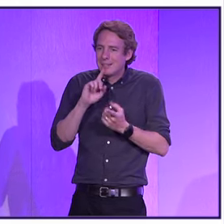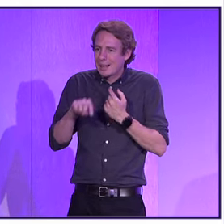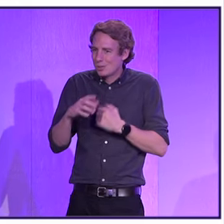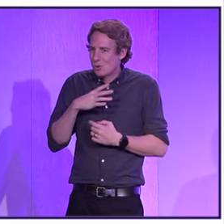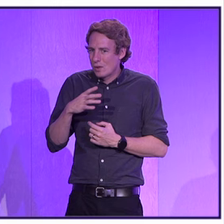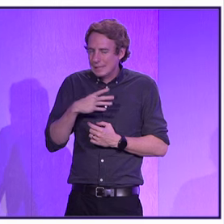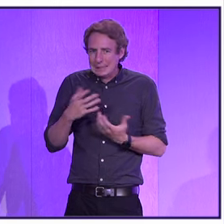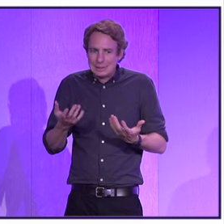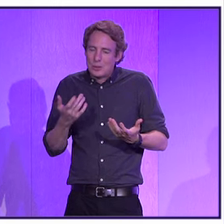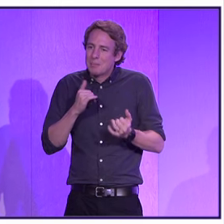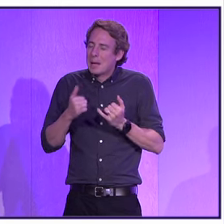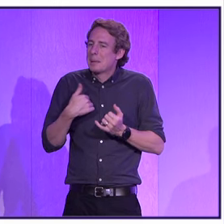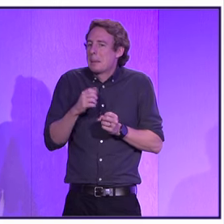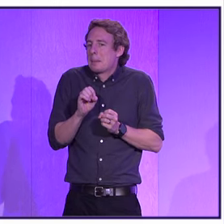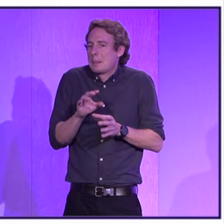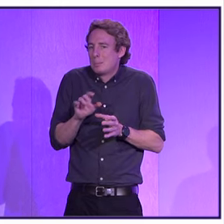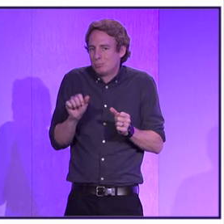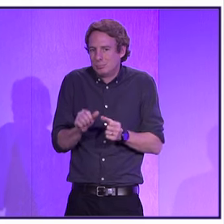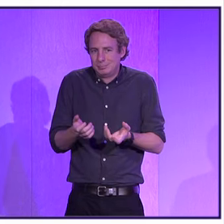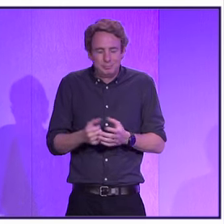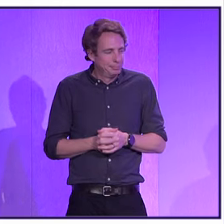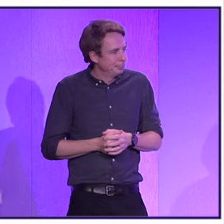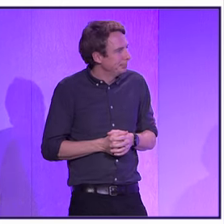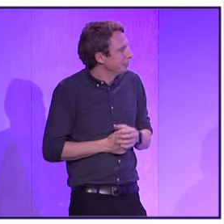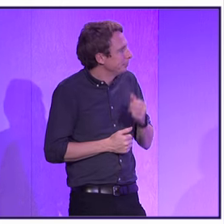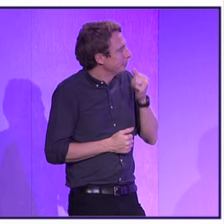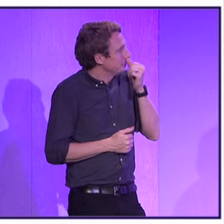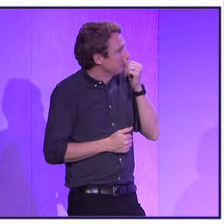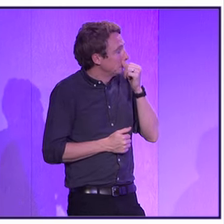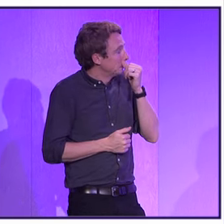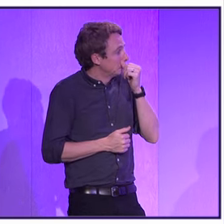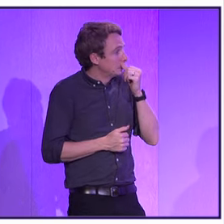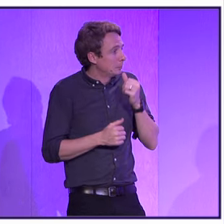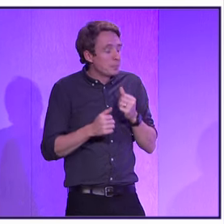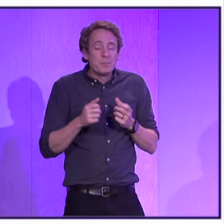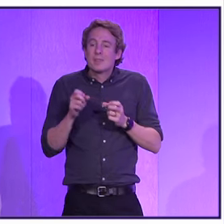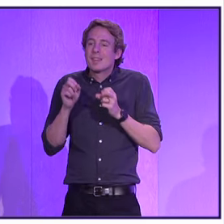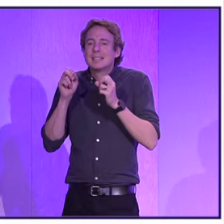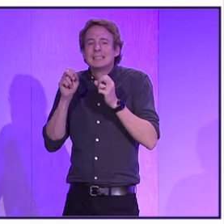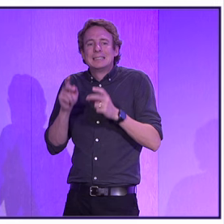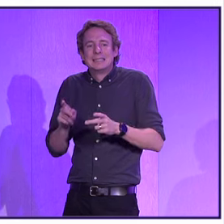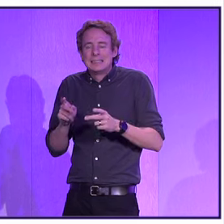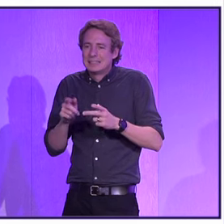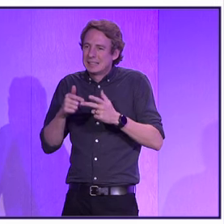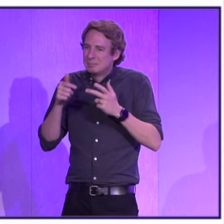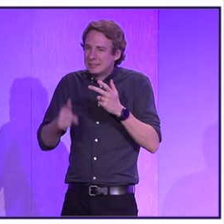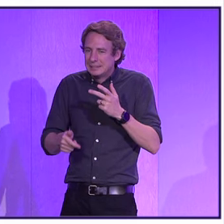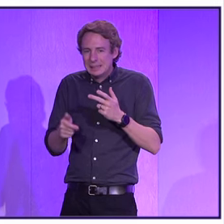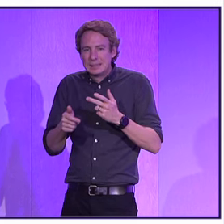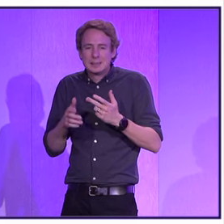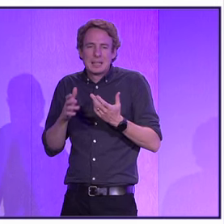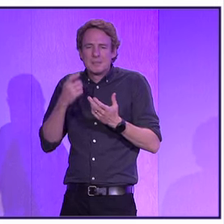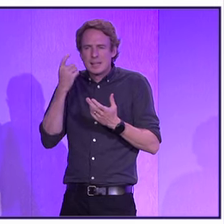much work to do on that one, I don't think. But then we're going to apply a systems thinking lens and dig into what it means to be a